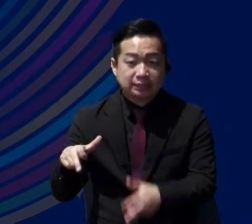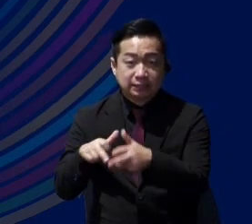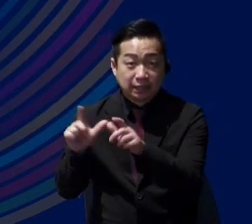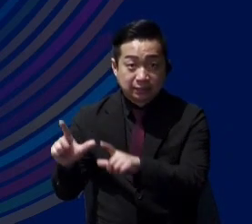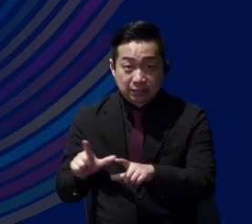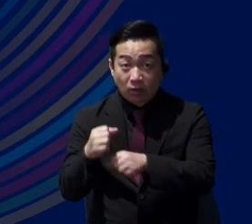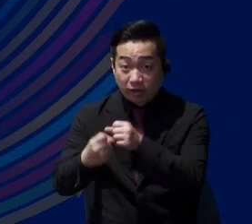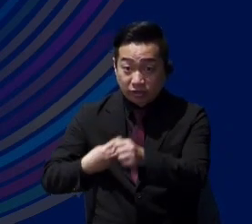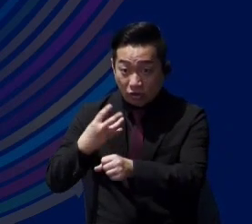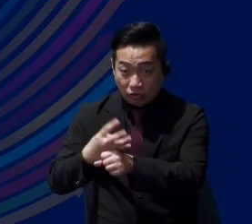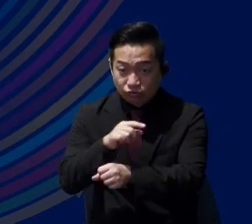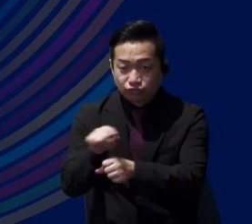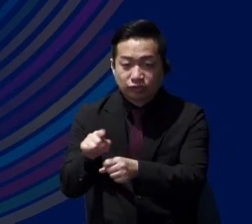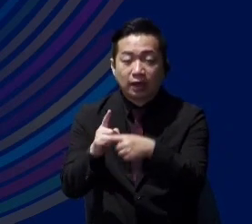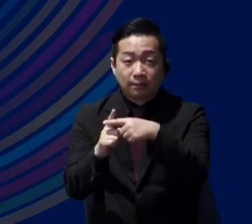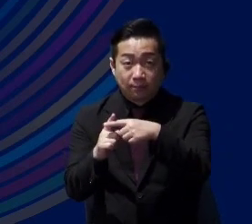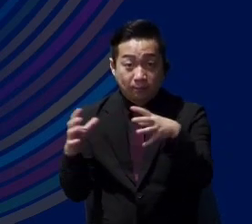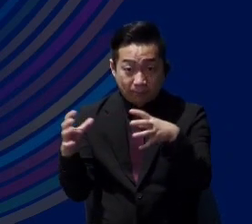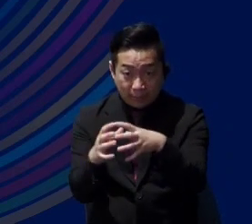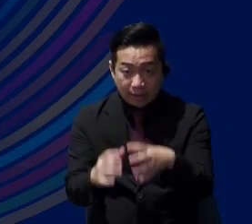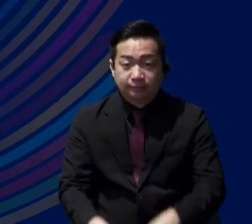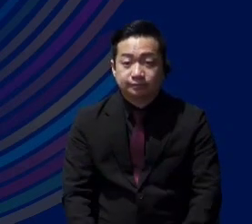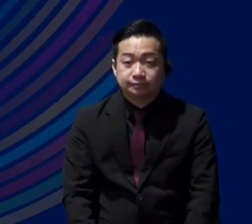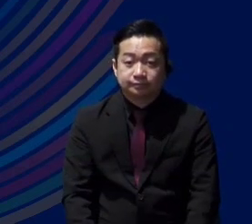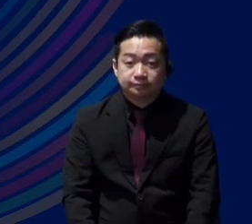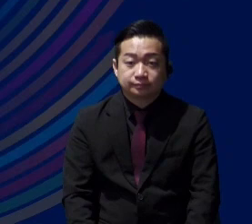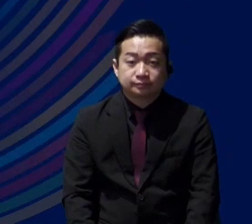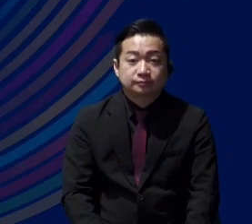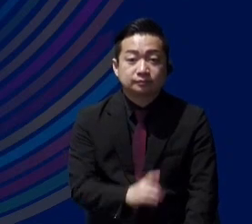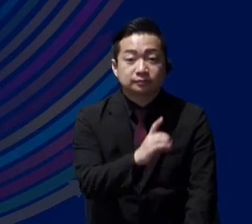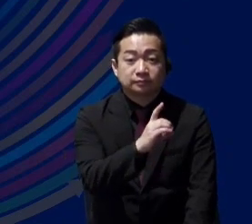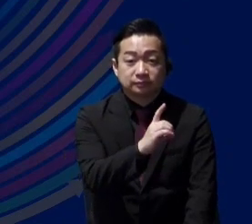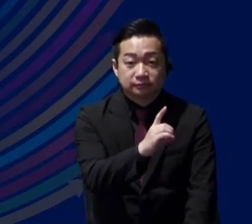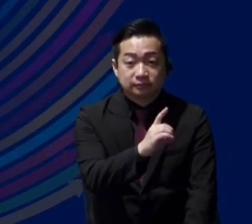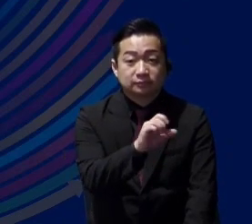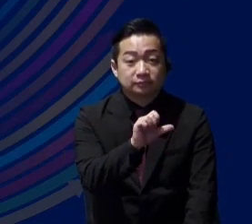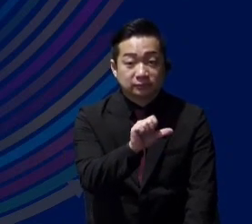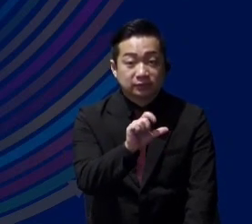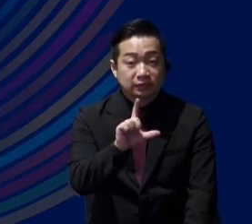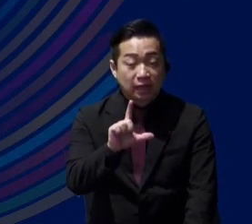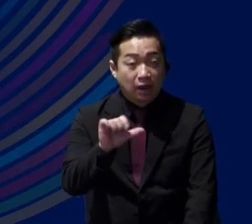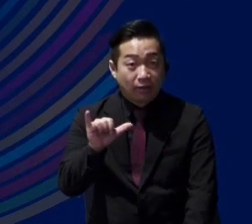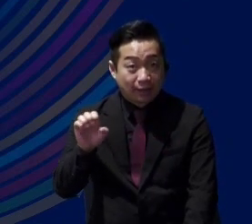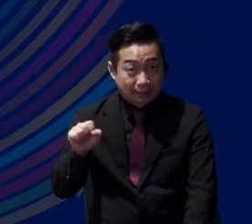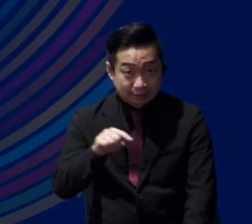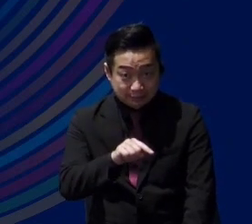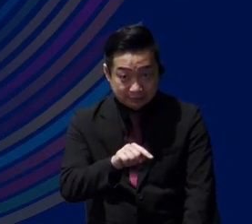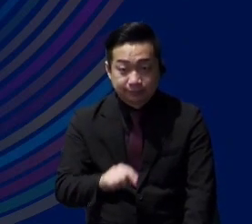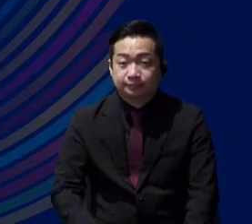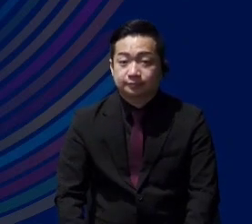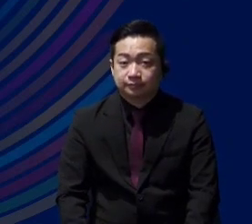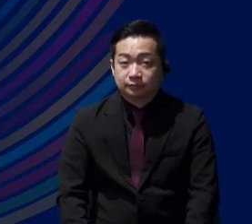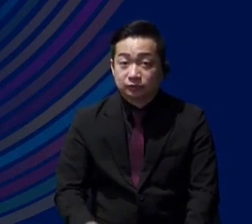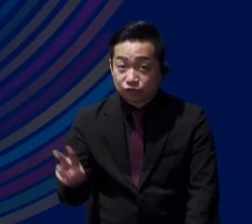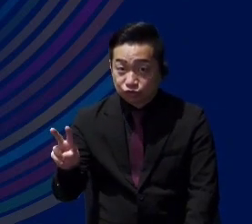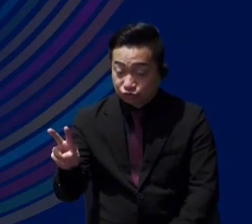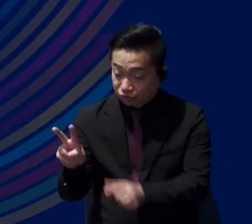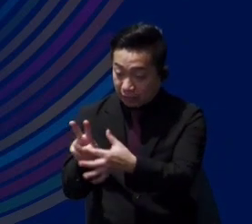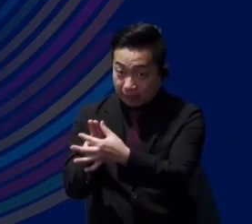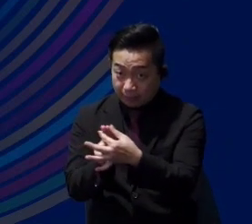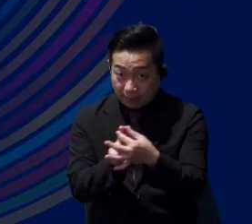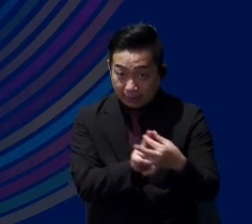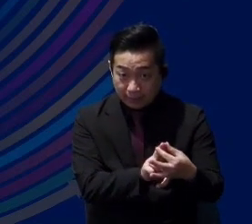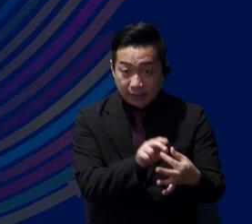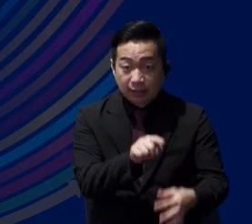explained, we put together YLL and YLD and calculate DALYs. DALYs, it means how